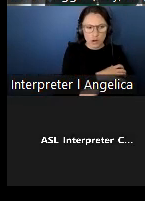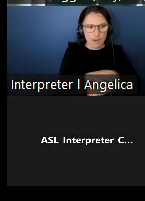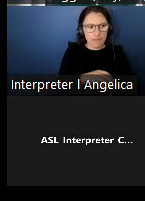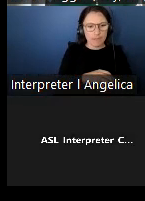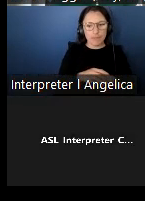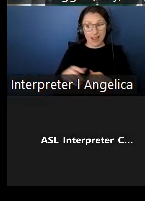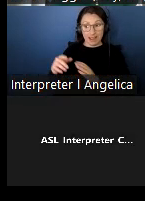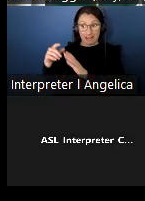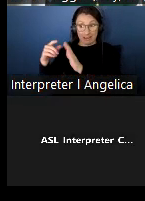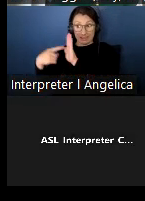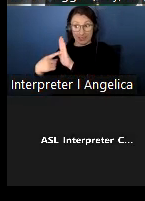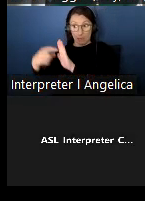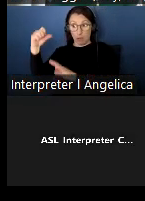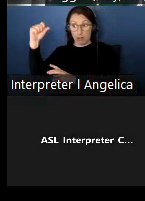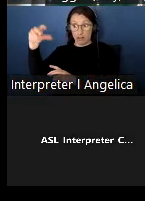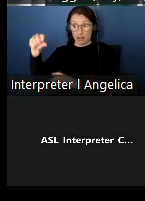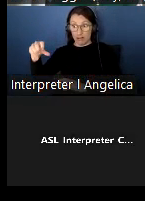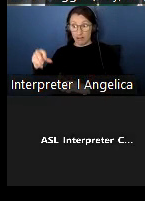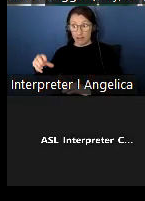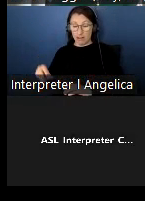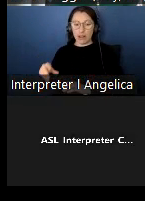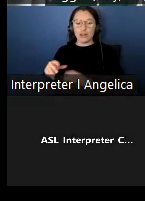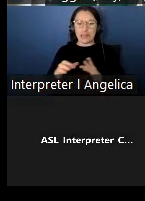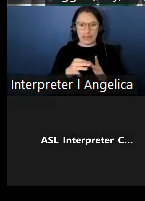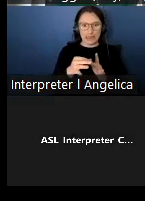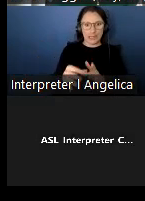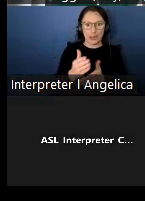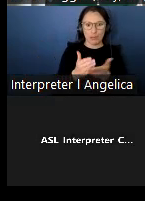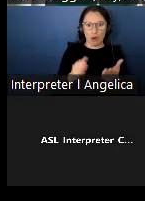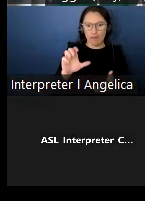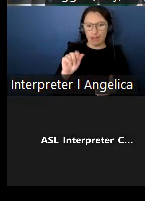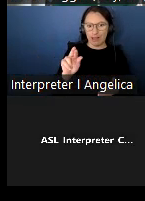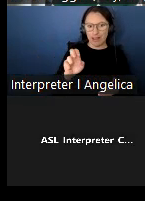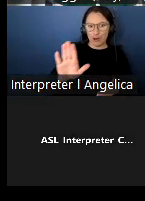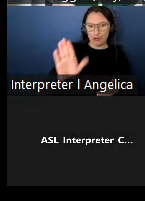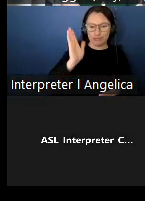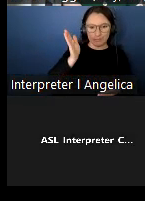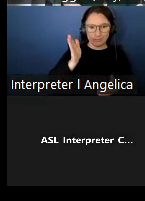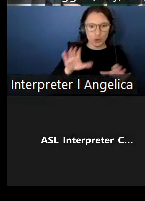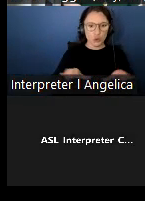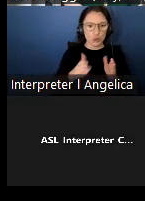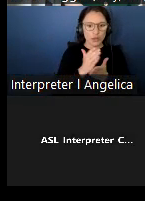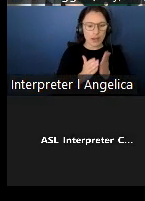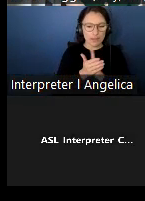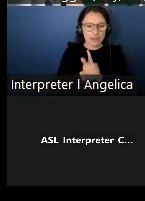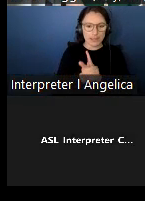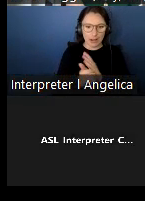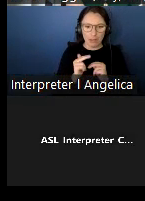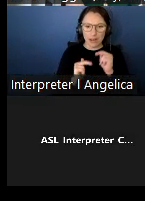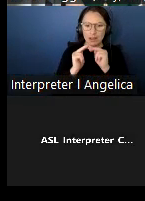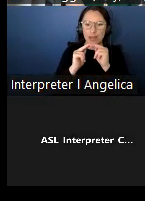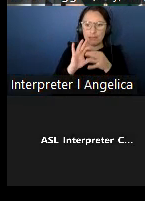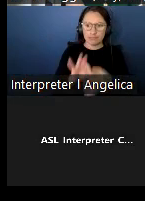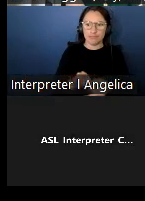that you just gave are going to lead us right into Claire's part of the presentation where she's going to do some skill building around really talking to